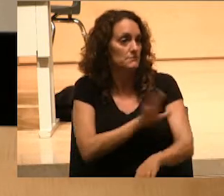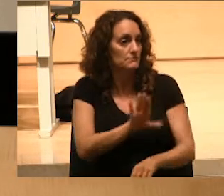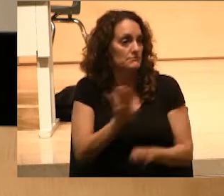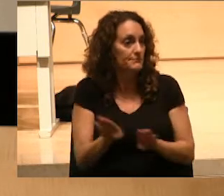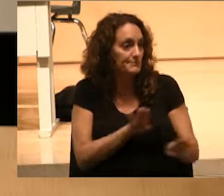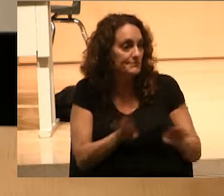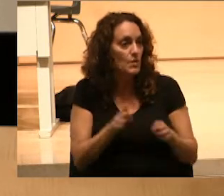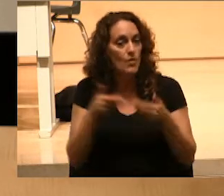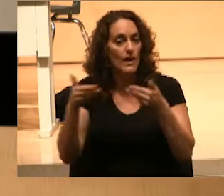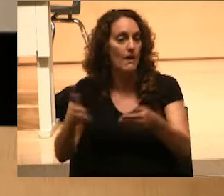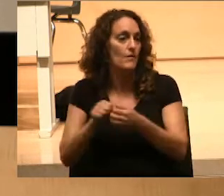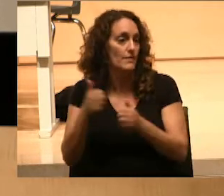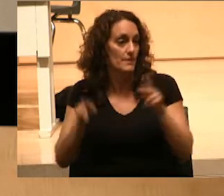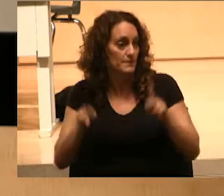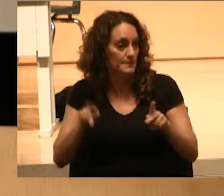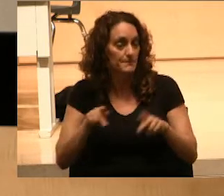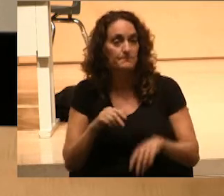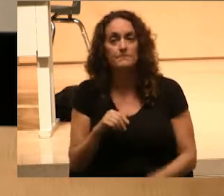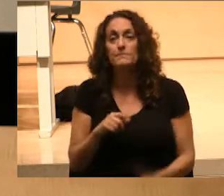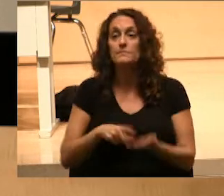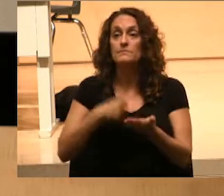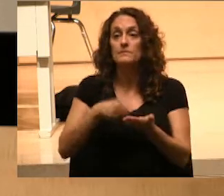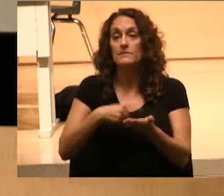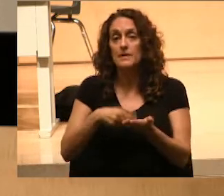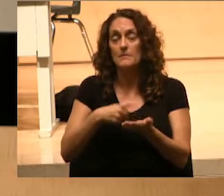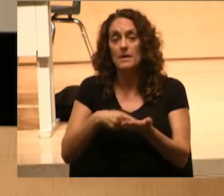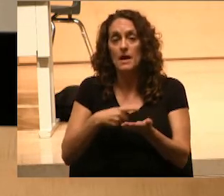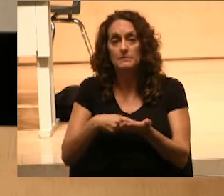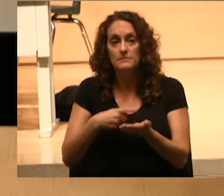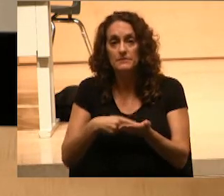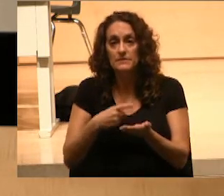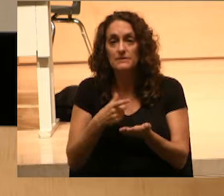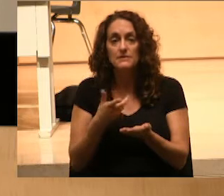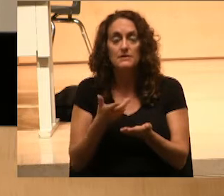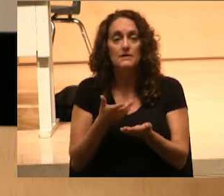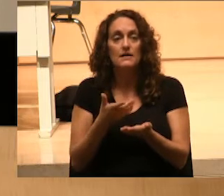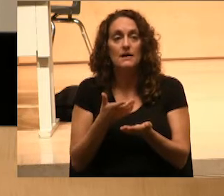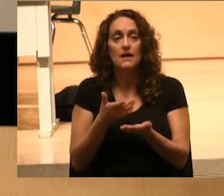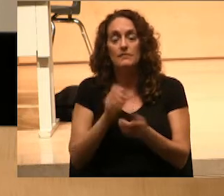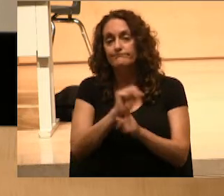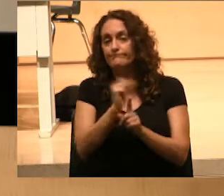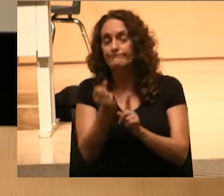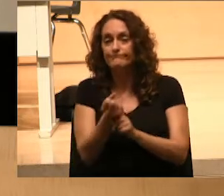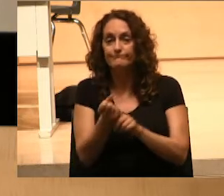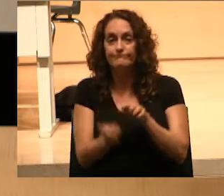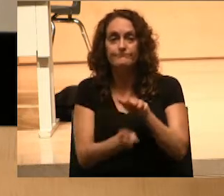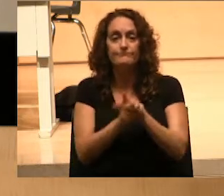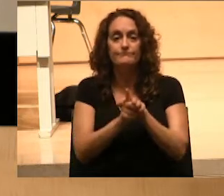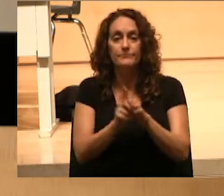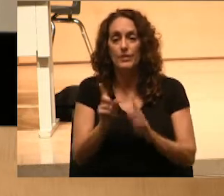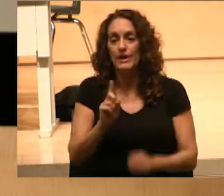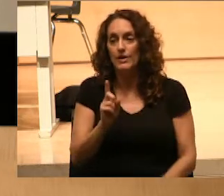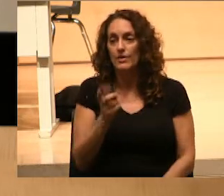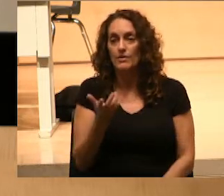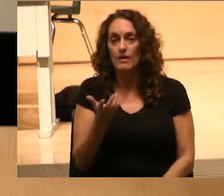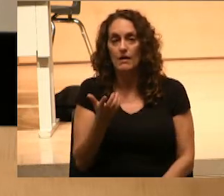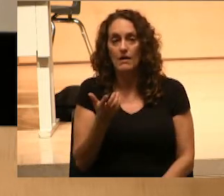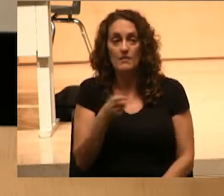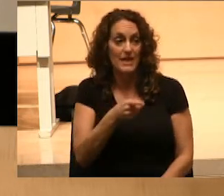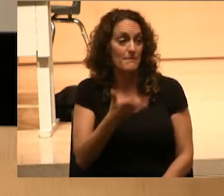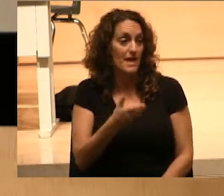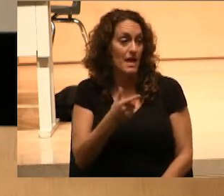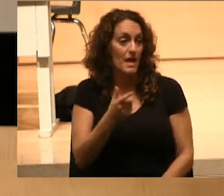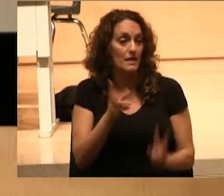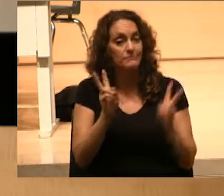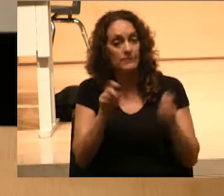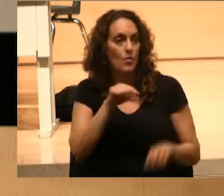situation. And then, sometimes it does kind of cross that line where it can, I guess, qualify for